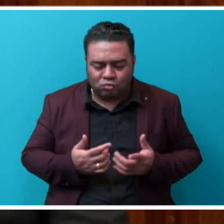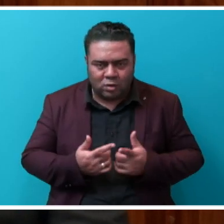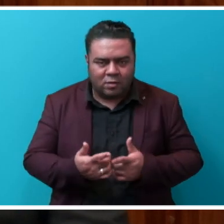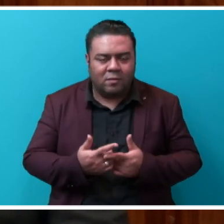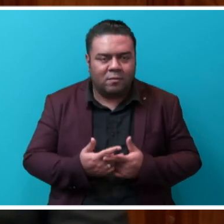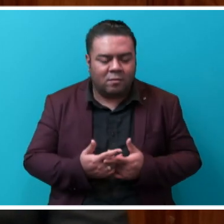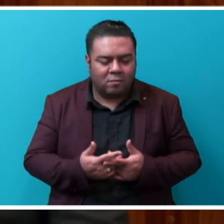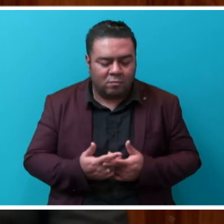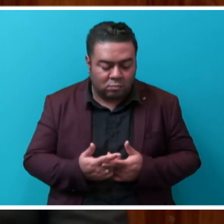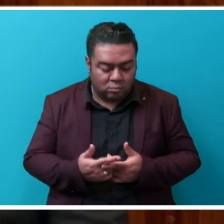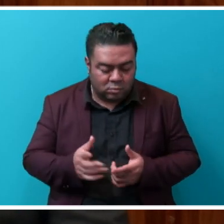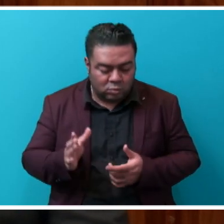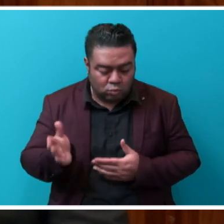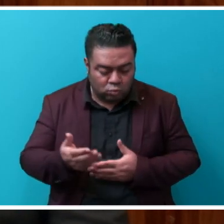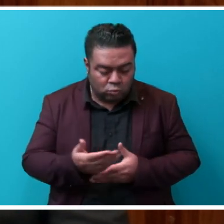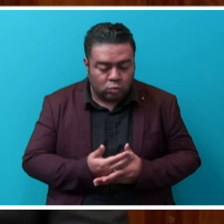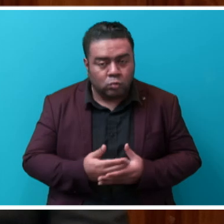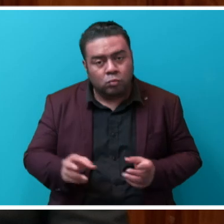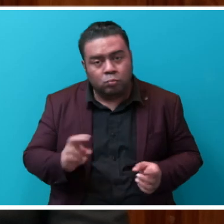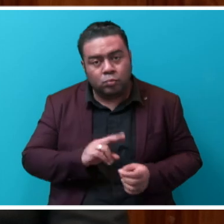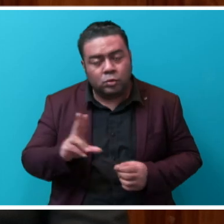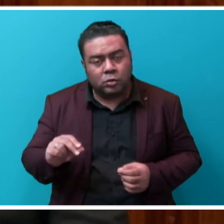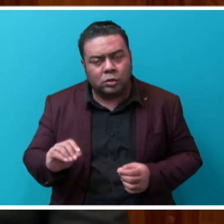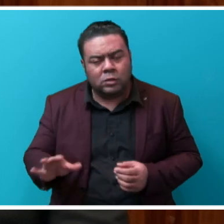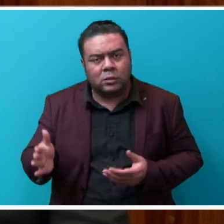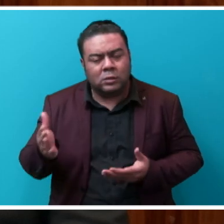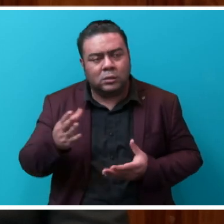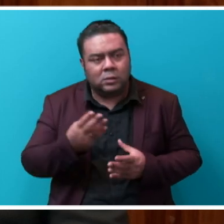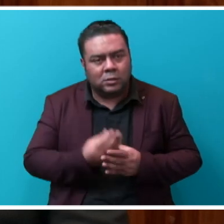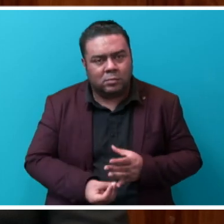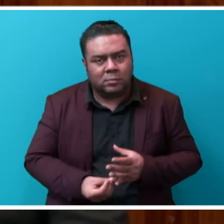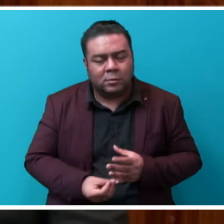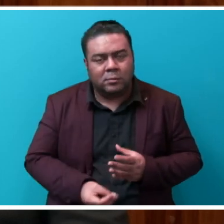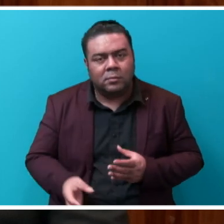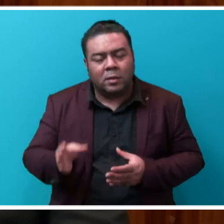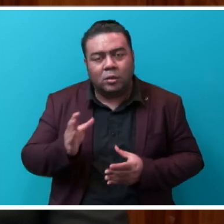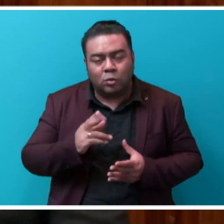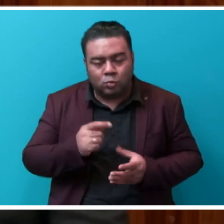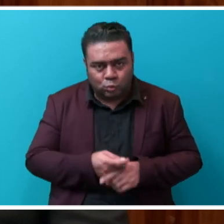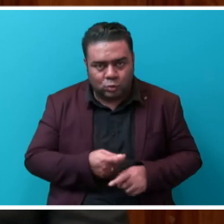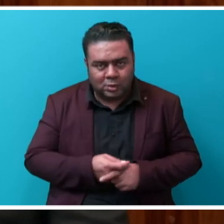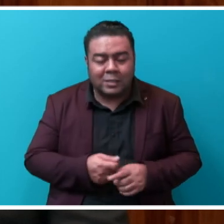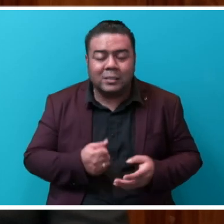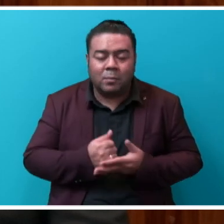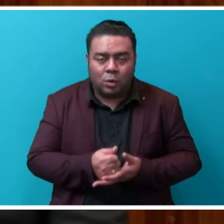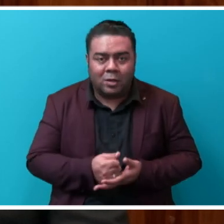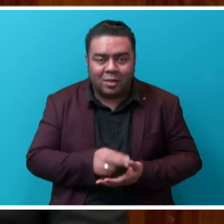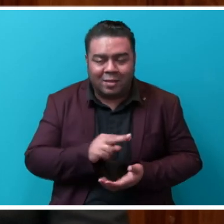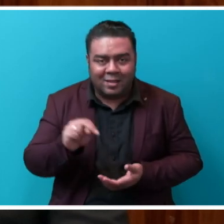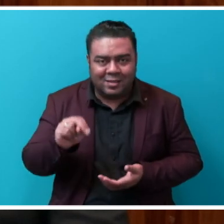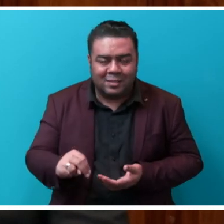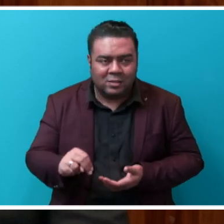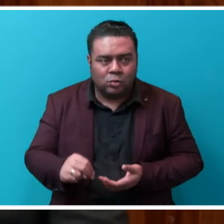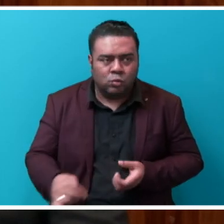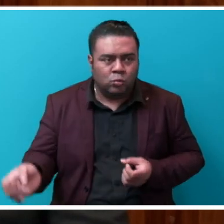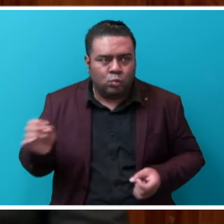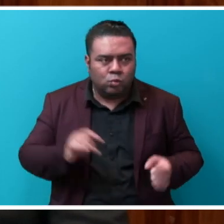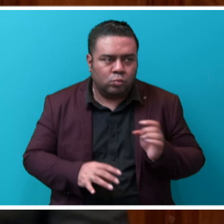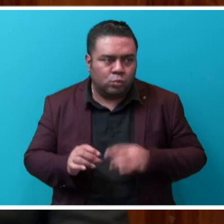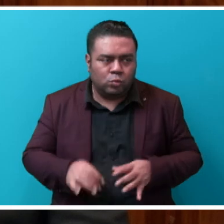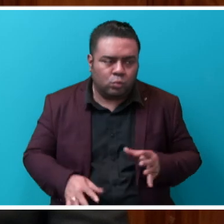to bridge these gaps and provide our diaspora with the right tools and support they need to contribute